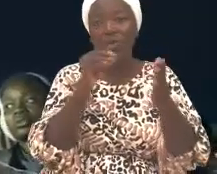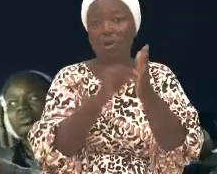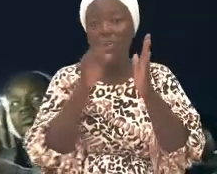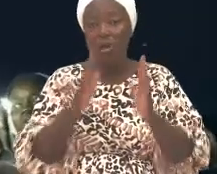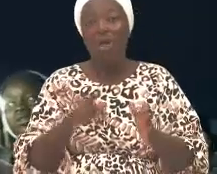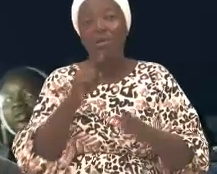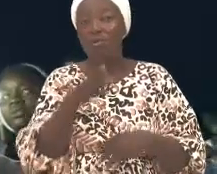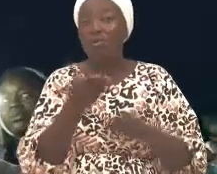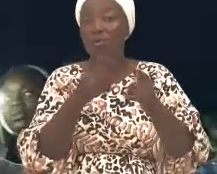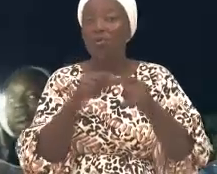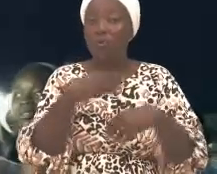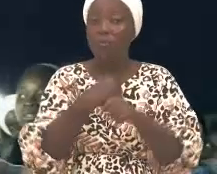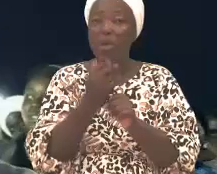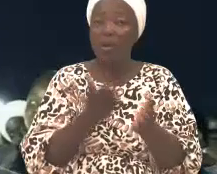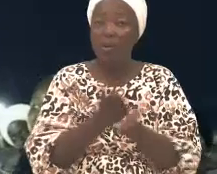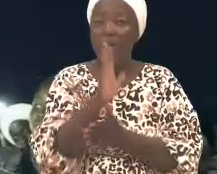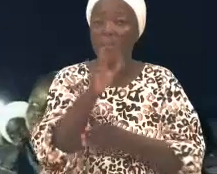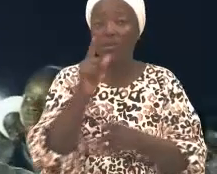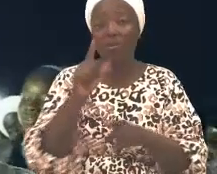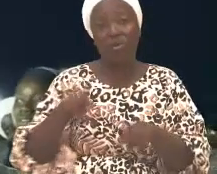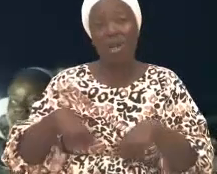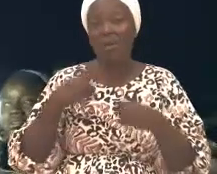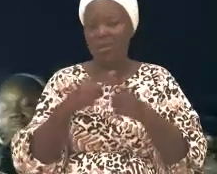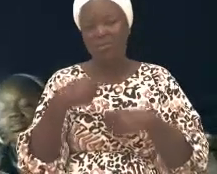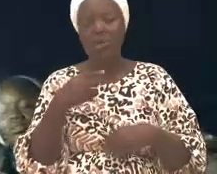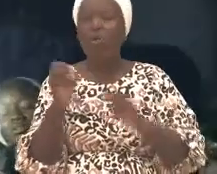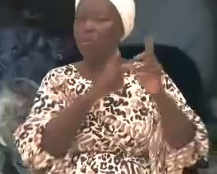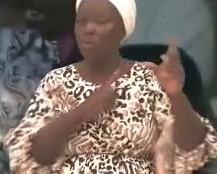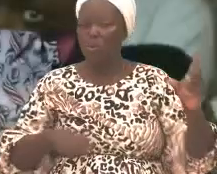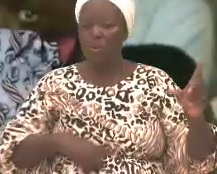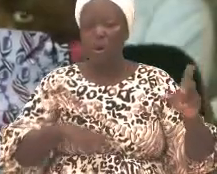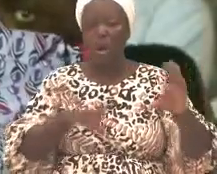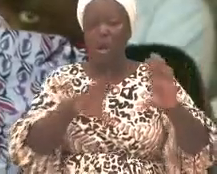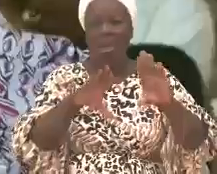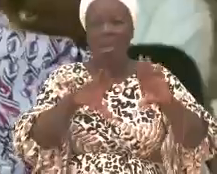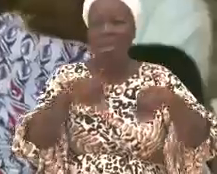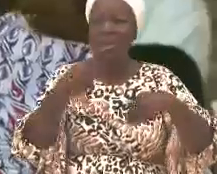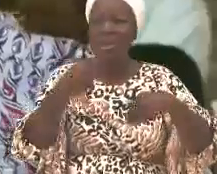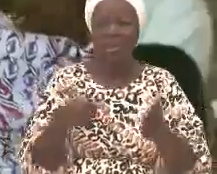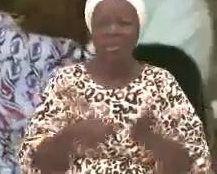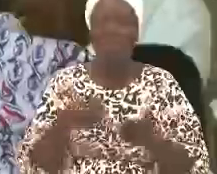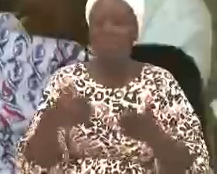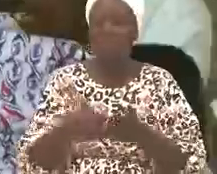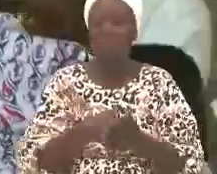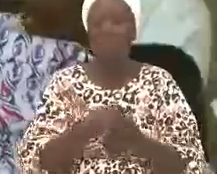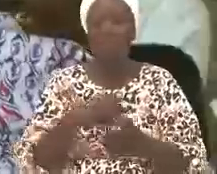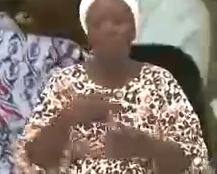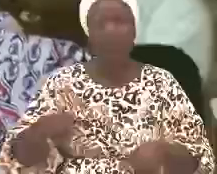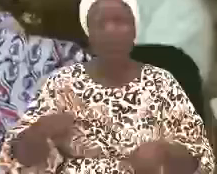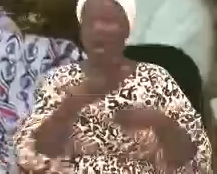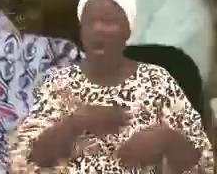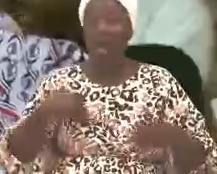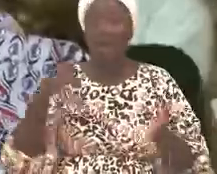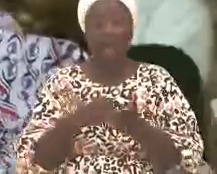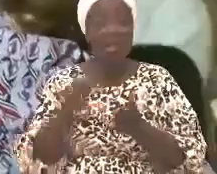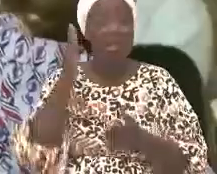your life. And then you say, no, Lord, grant me this new life. And it will